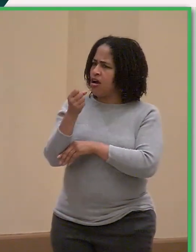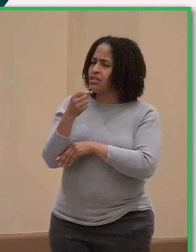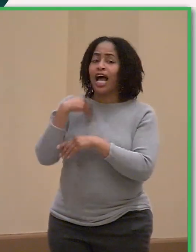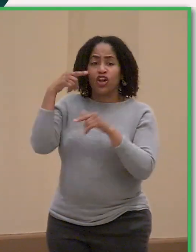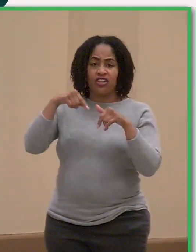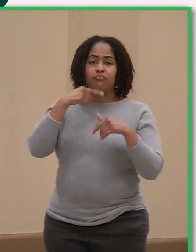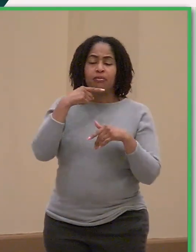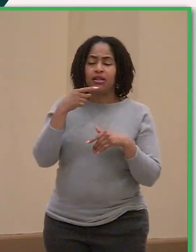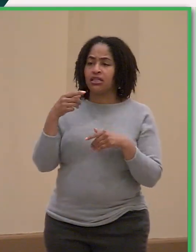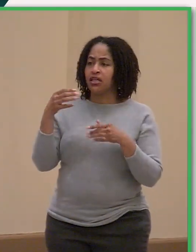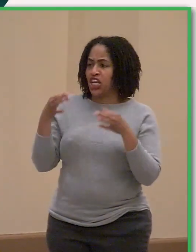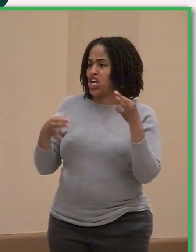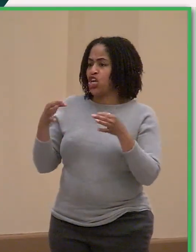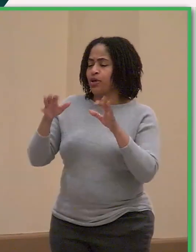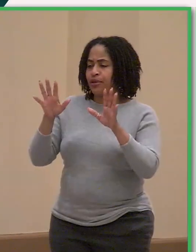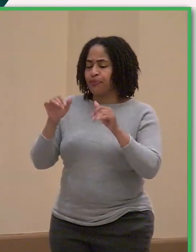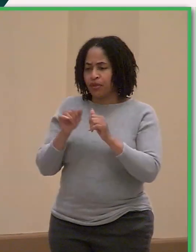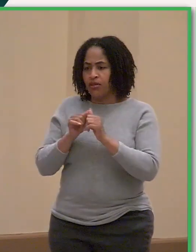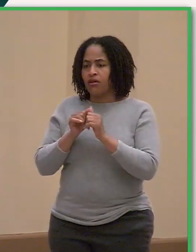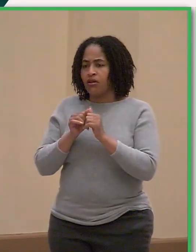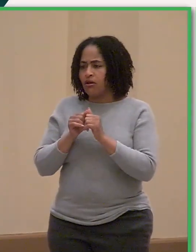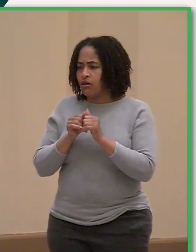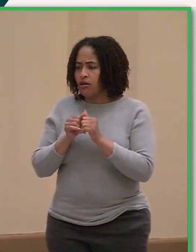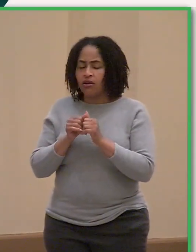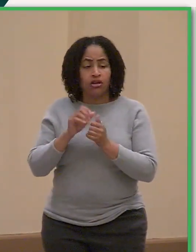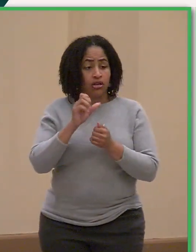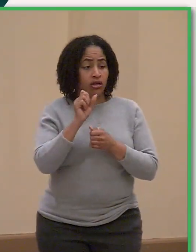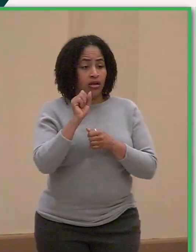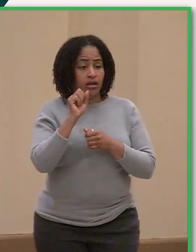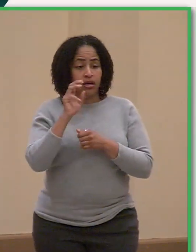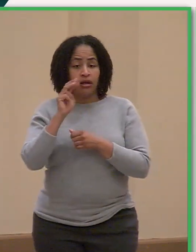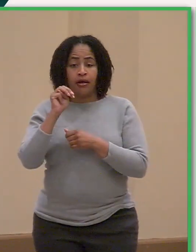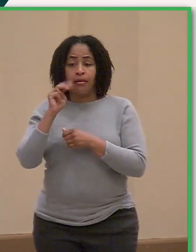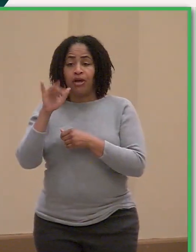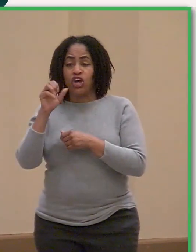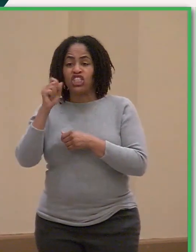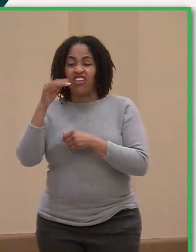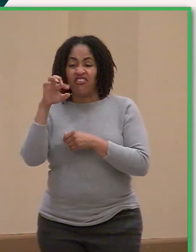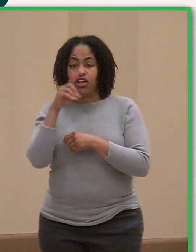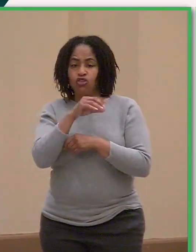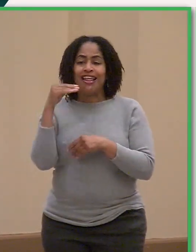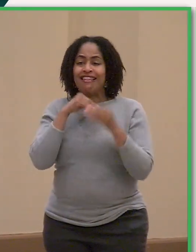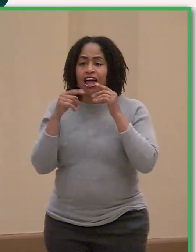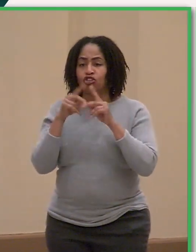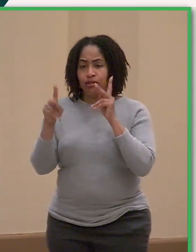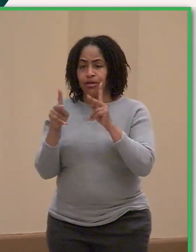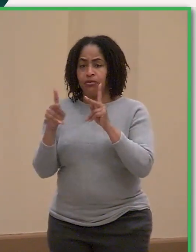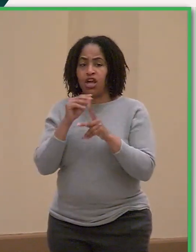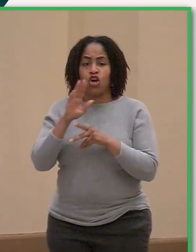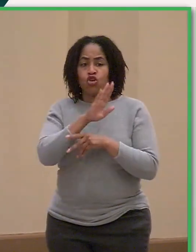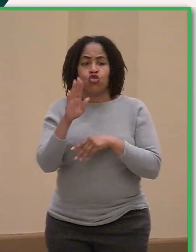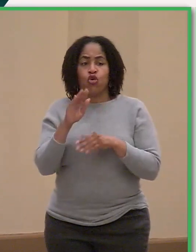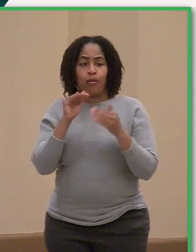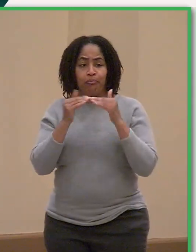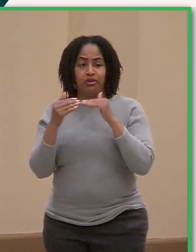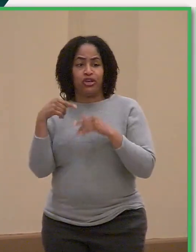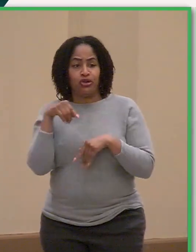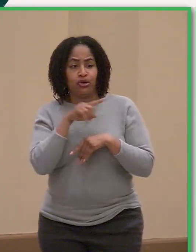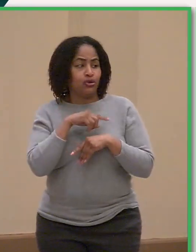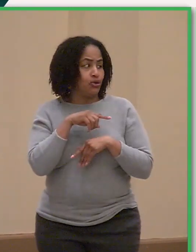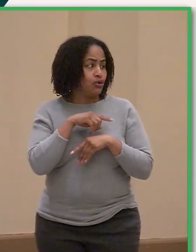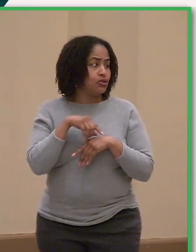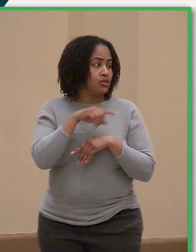hearing. Mary Sheffield, you've been lying to the people. And your cohort, James E. Tate, knows